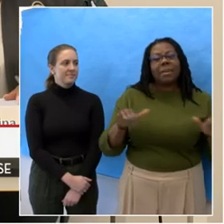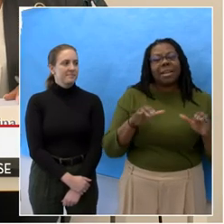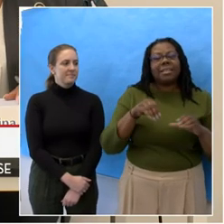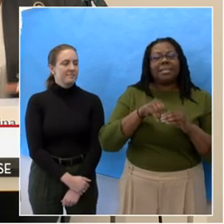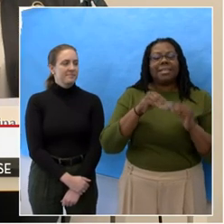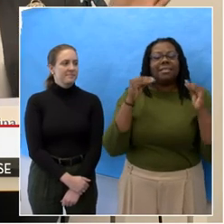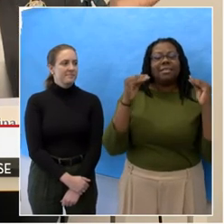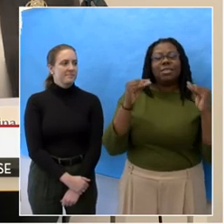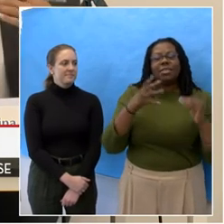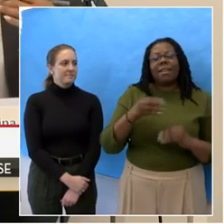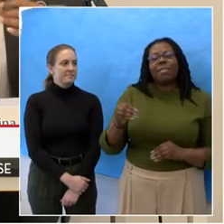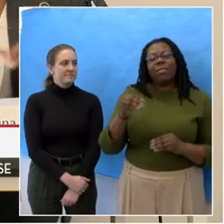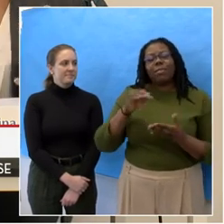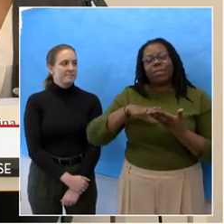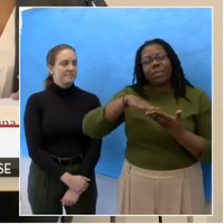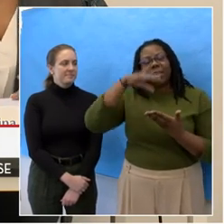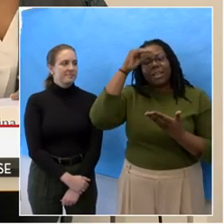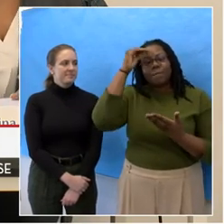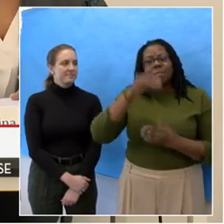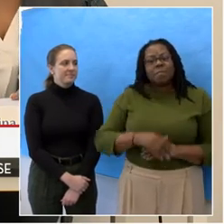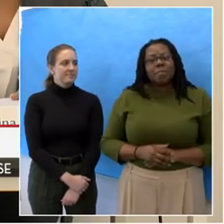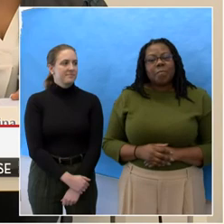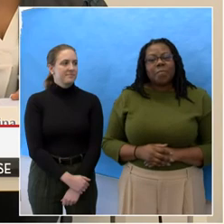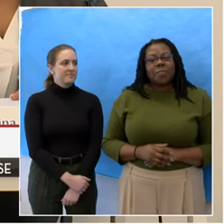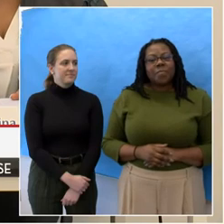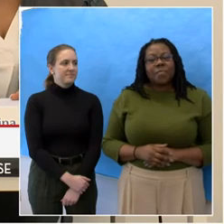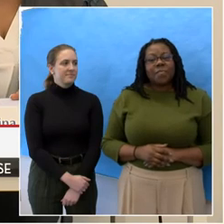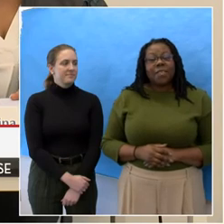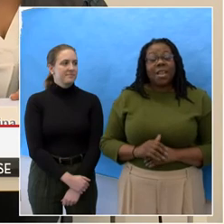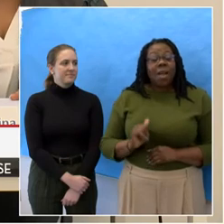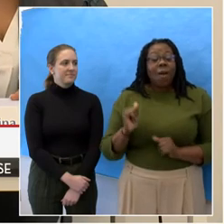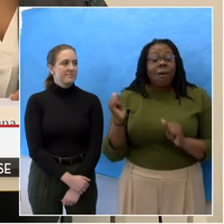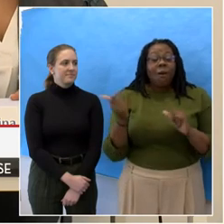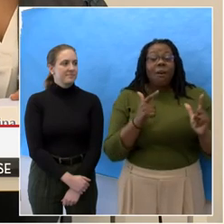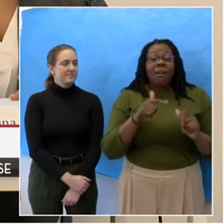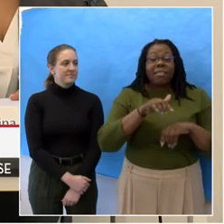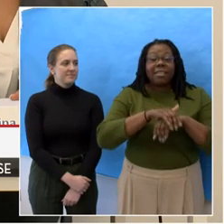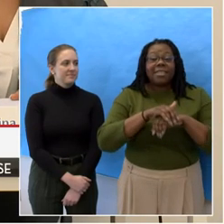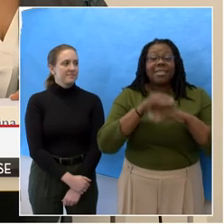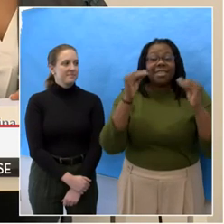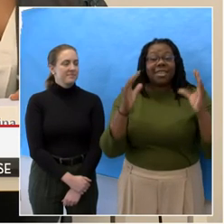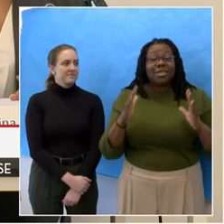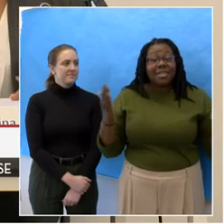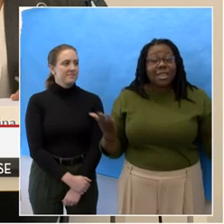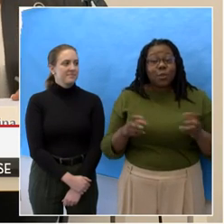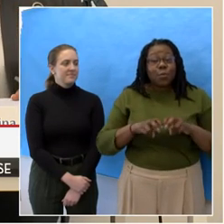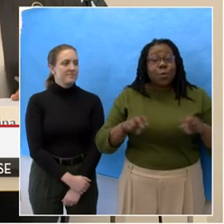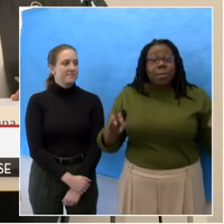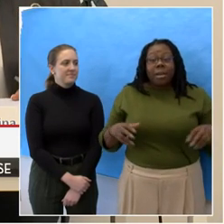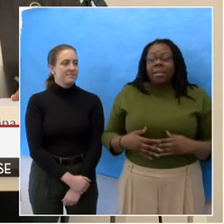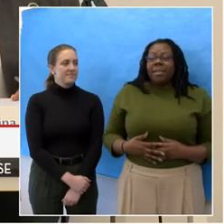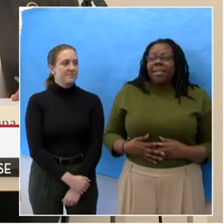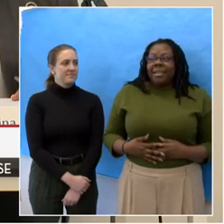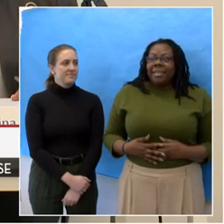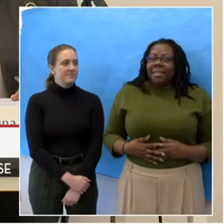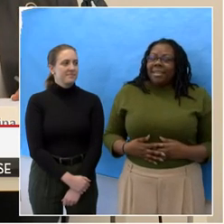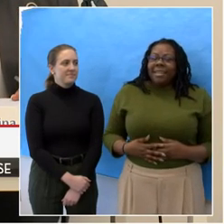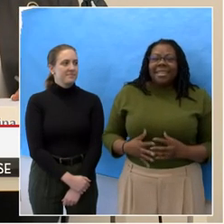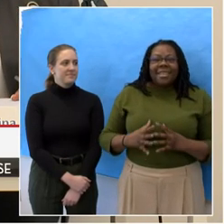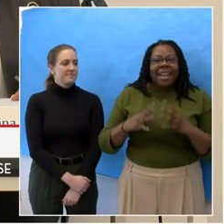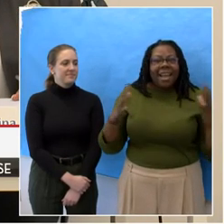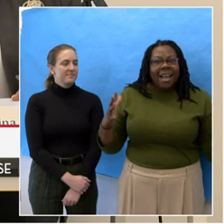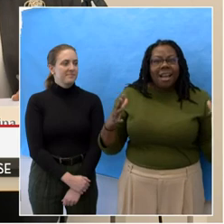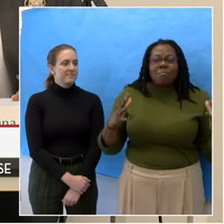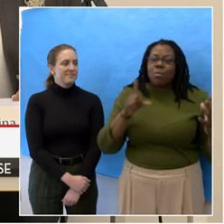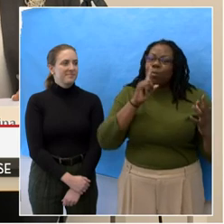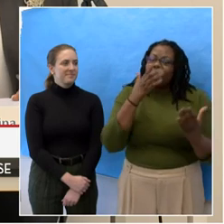to us, for all of us English teachers in the room. Really grateful to be here today. And again, Janelle, congratulations.